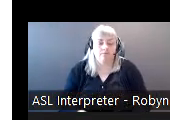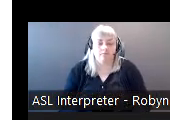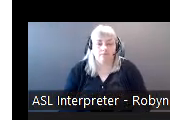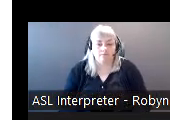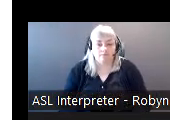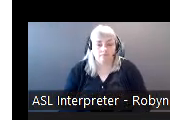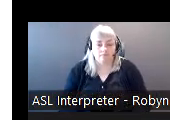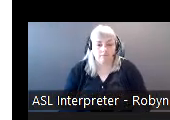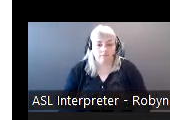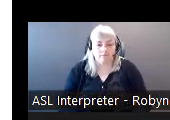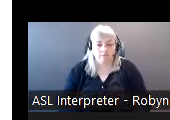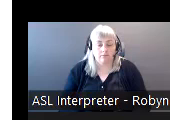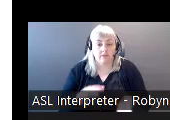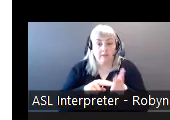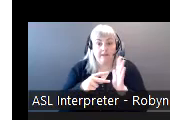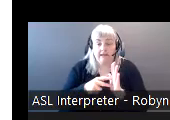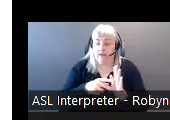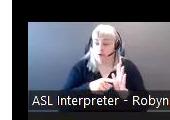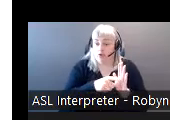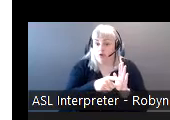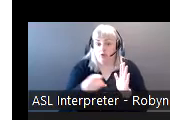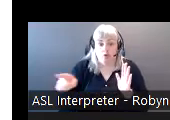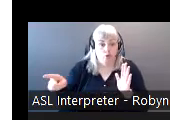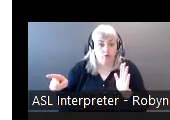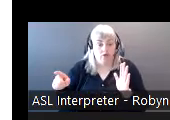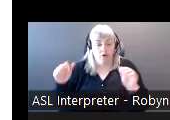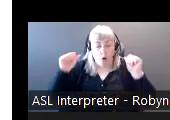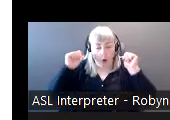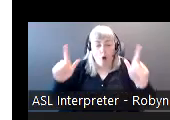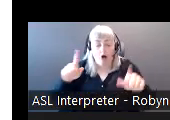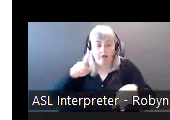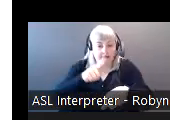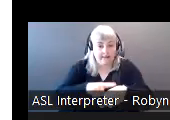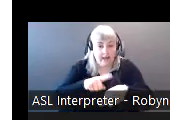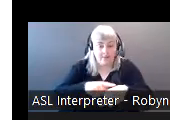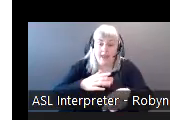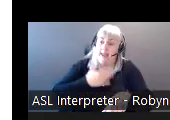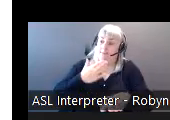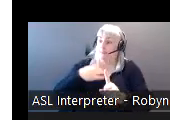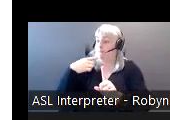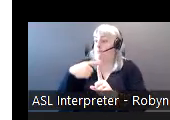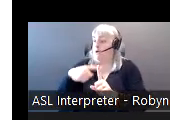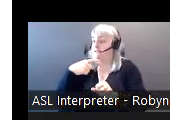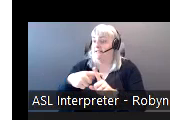happy all the time and positive all the time. That's not what being in your window